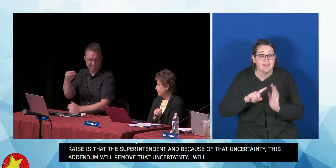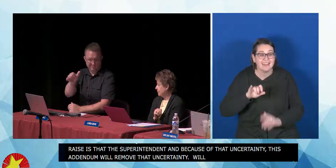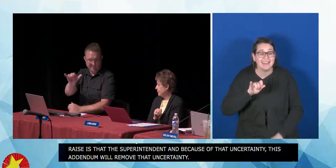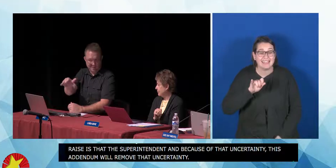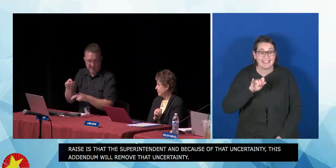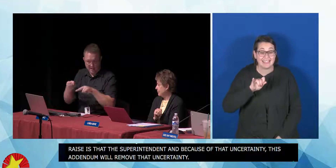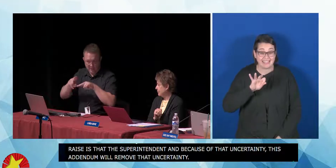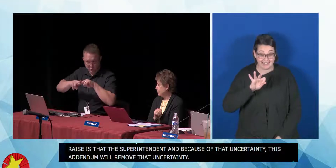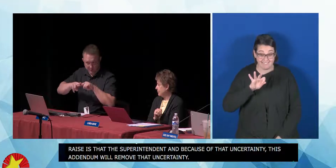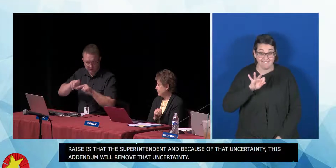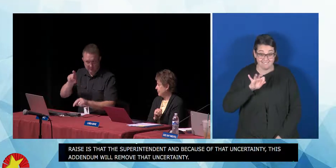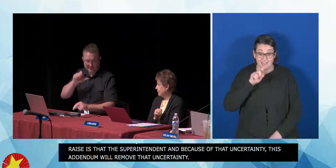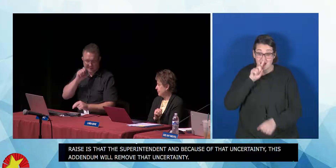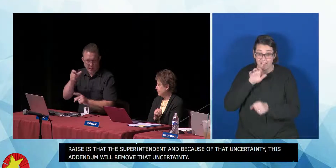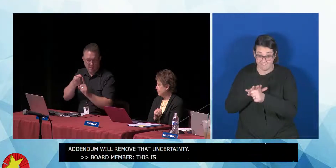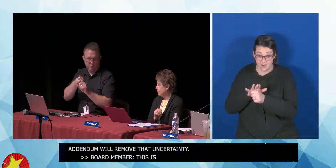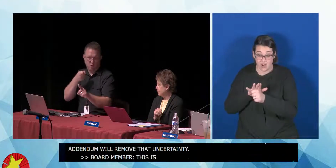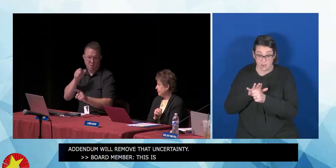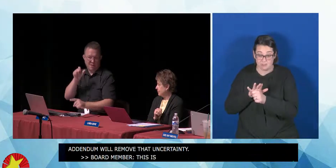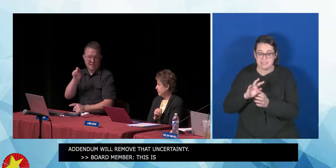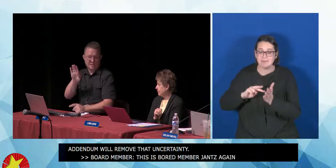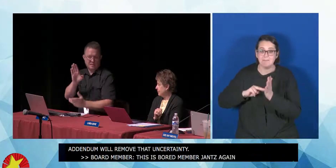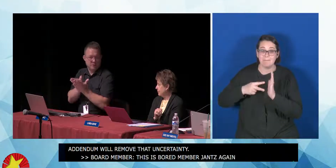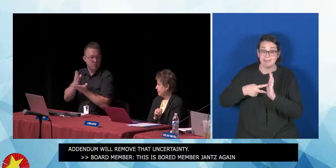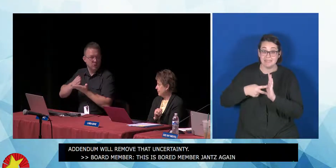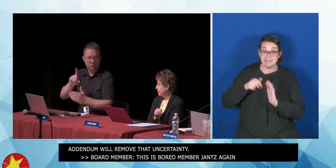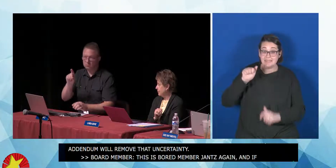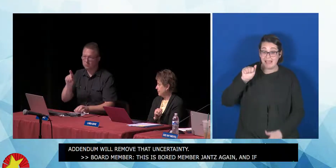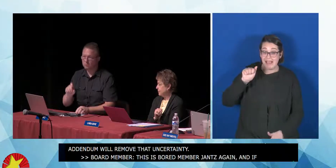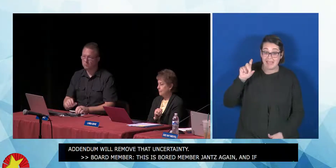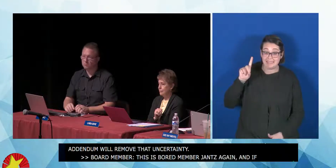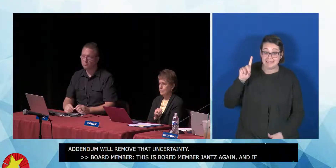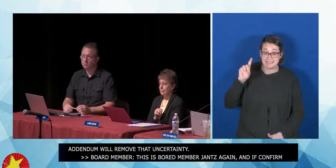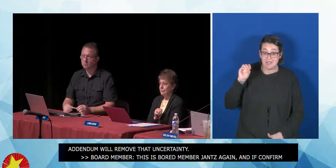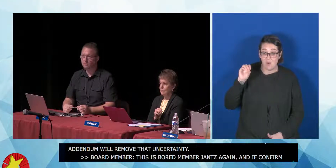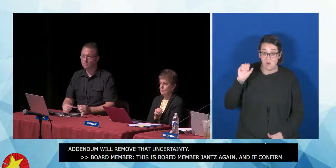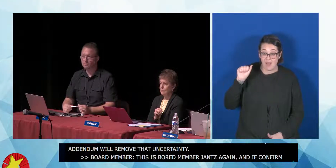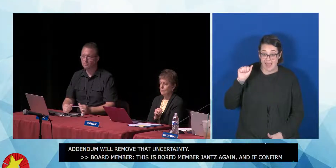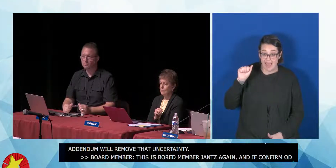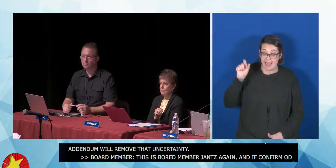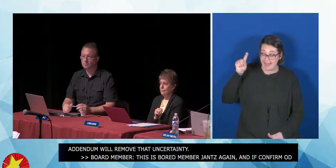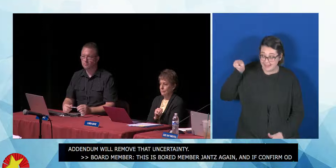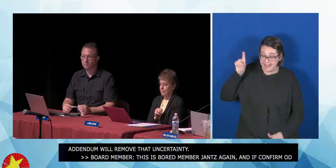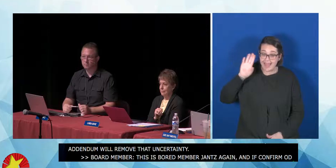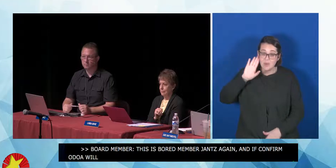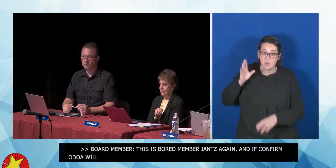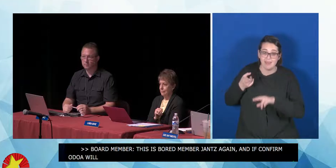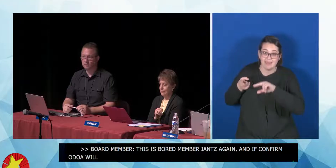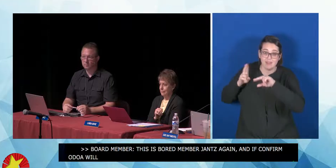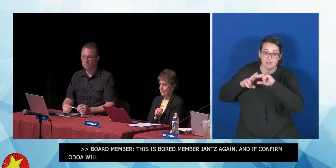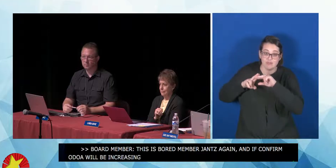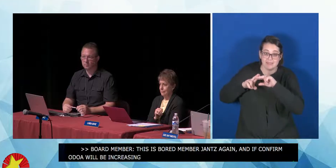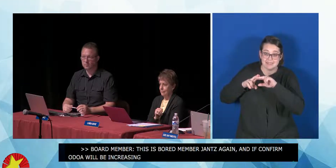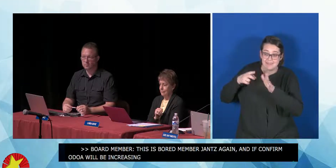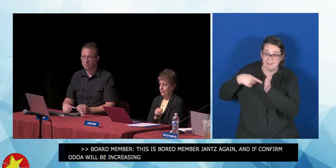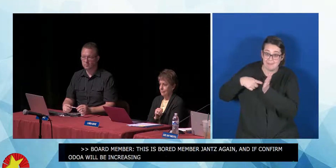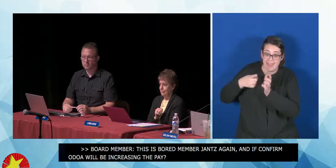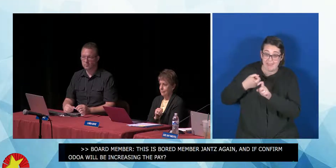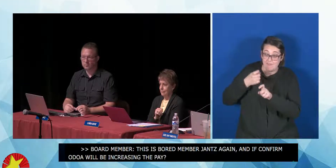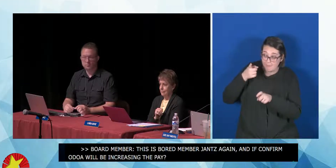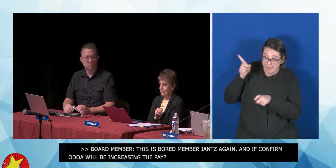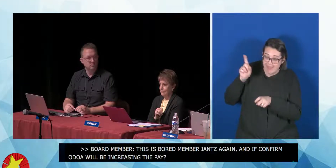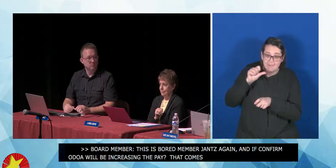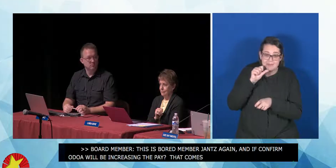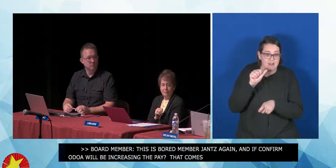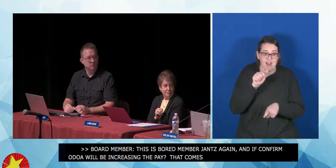if confirmed, then ADOA will be increasing the pay. That comes from ADOA, not from the